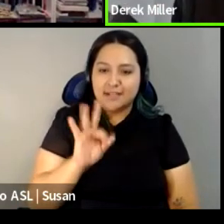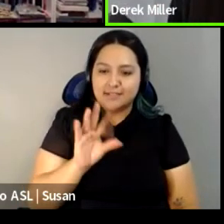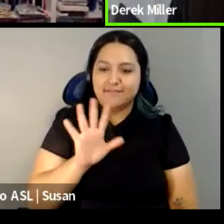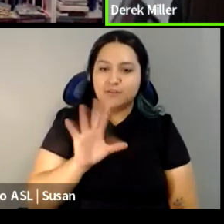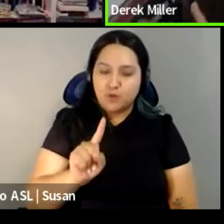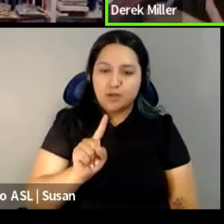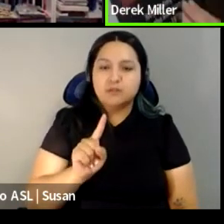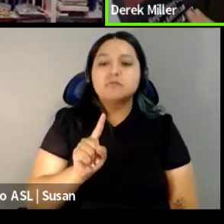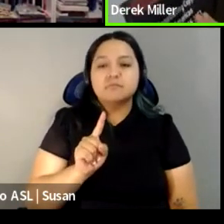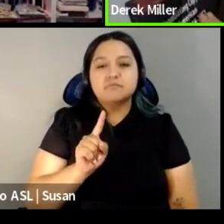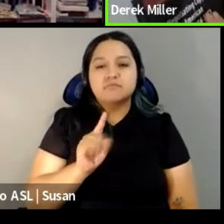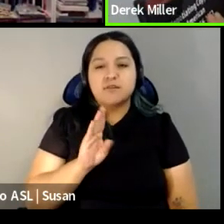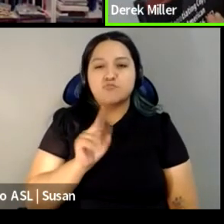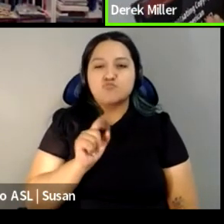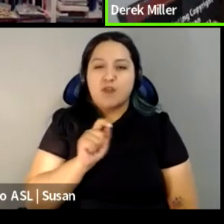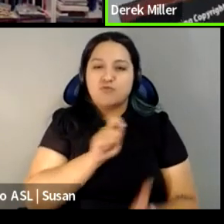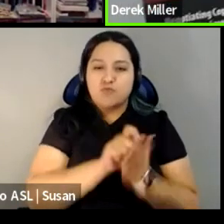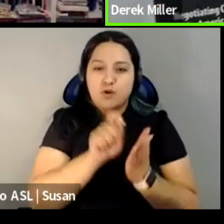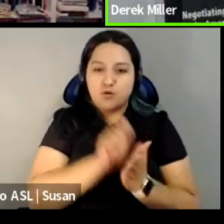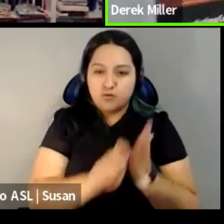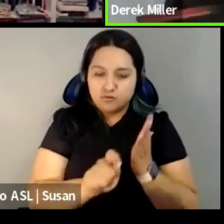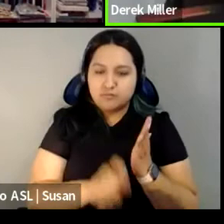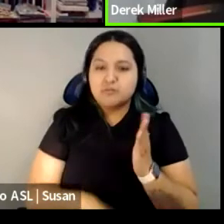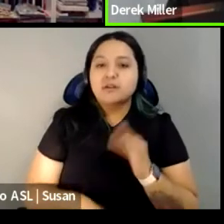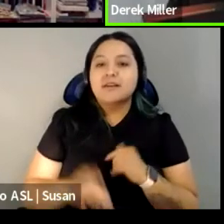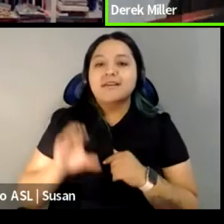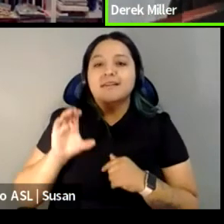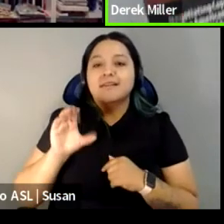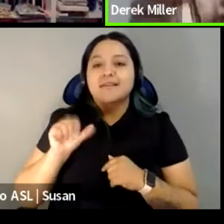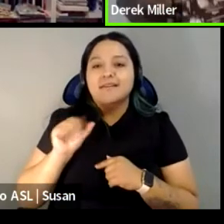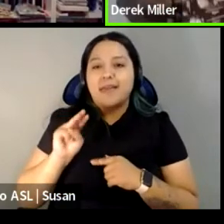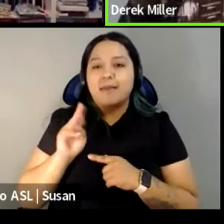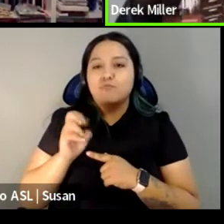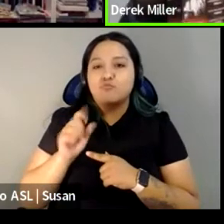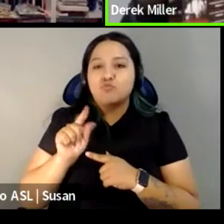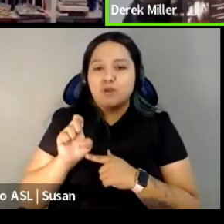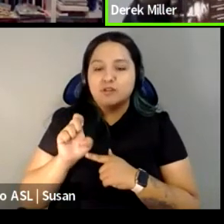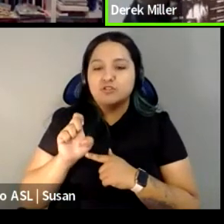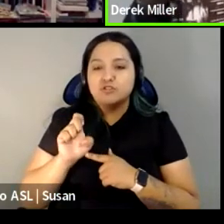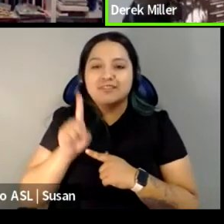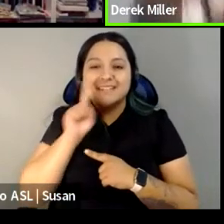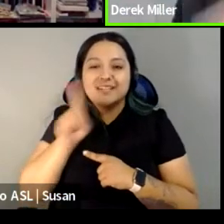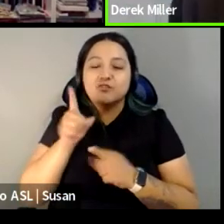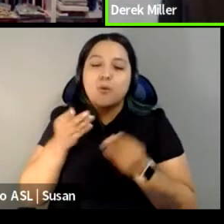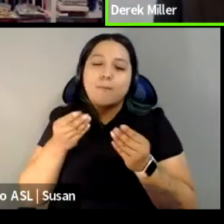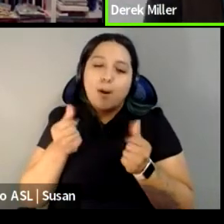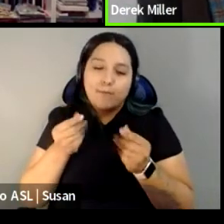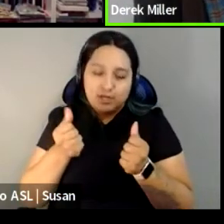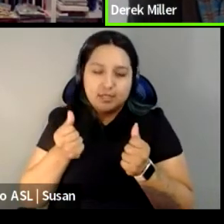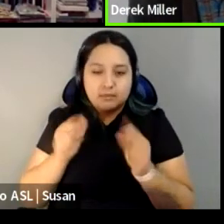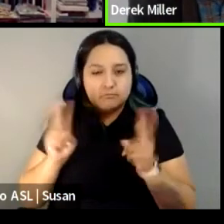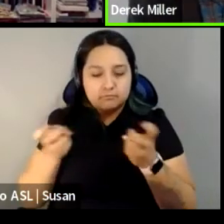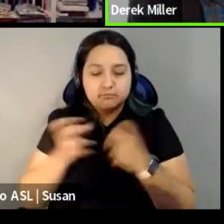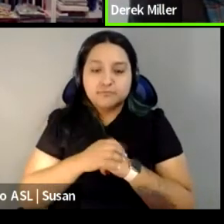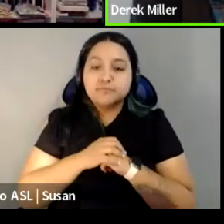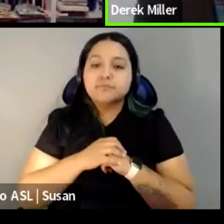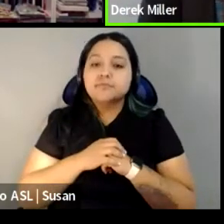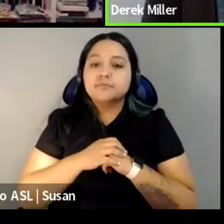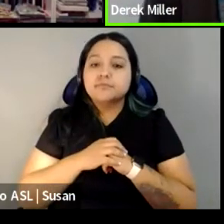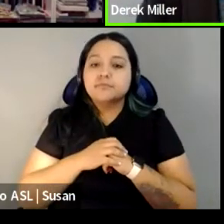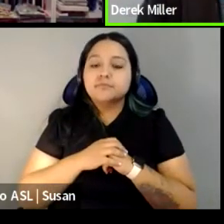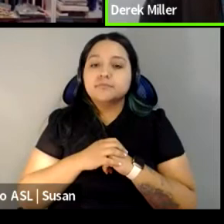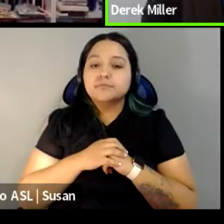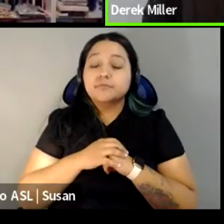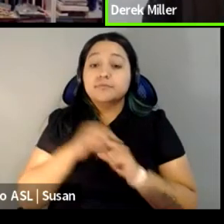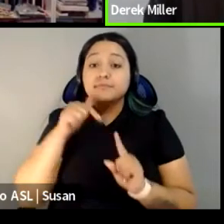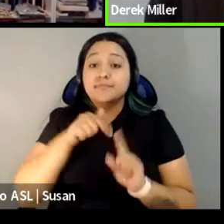in 2021 in the Cambridge Intellectual Property Information Law series, and it has a lovely cover. It is a